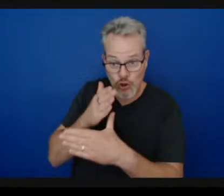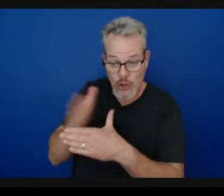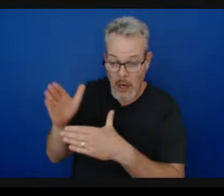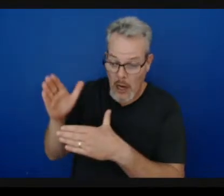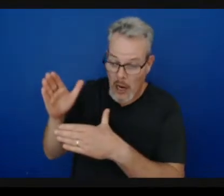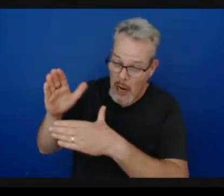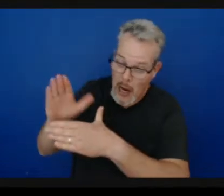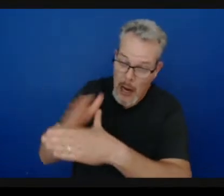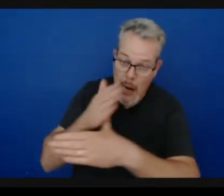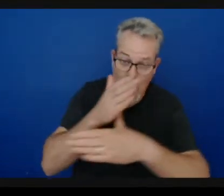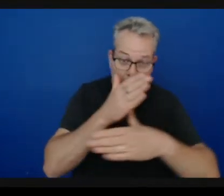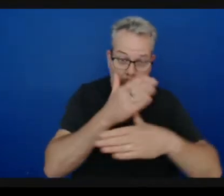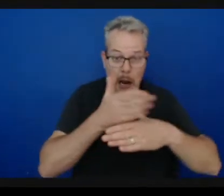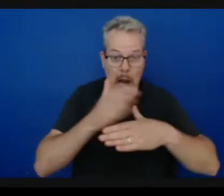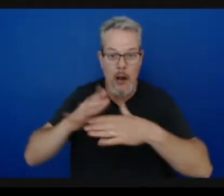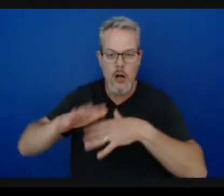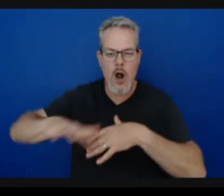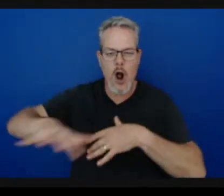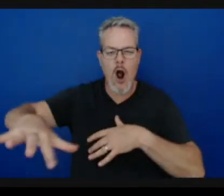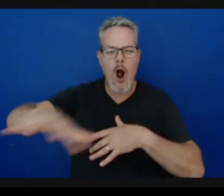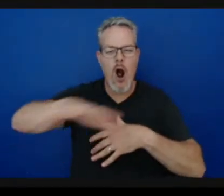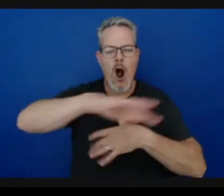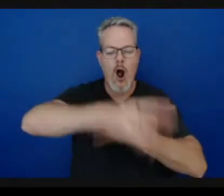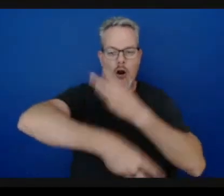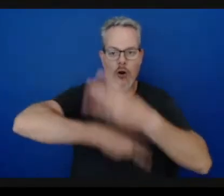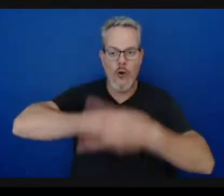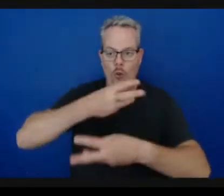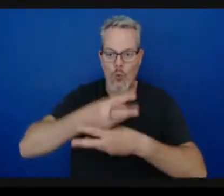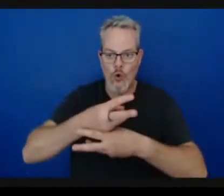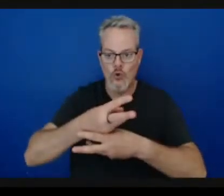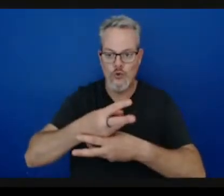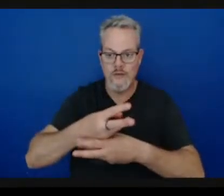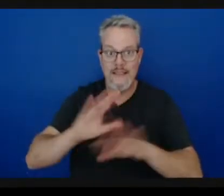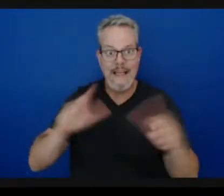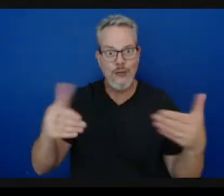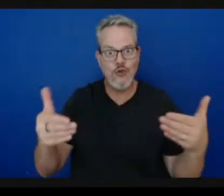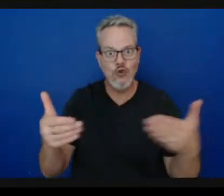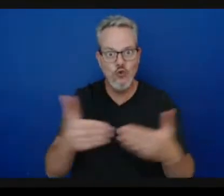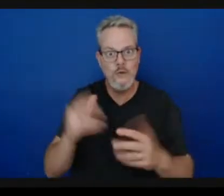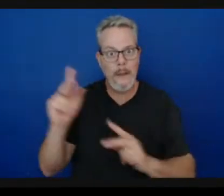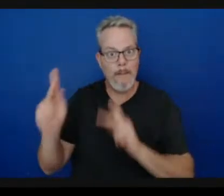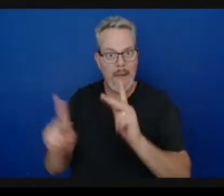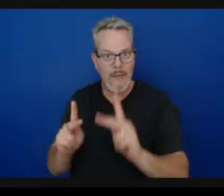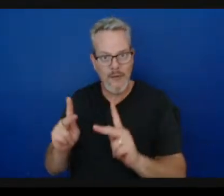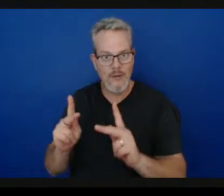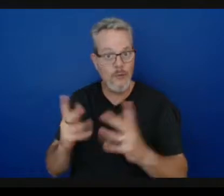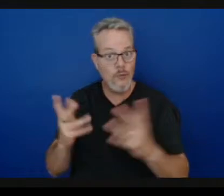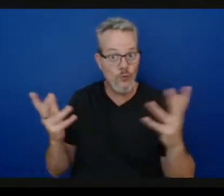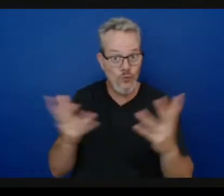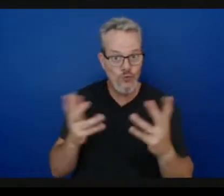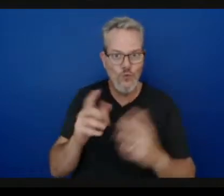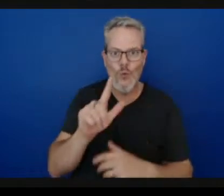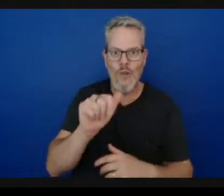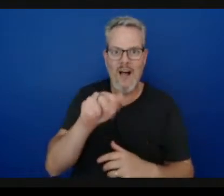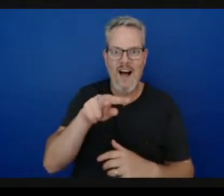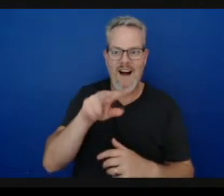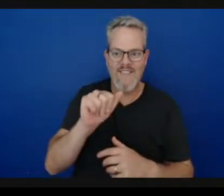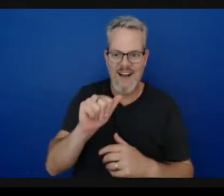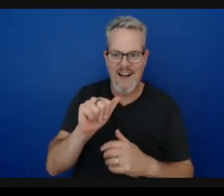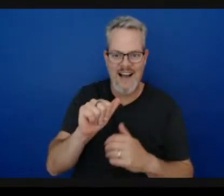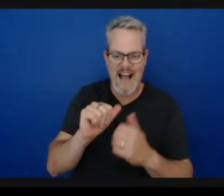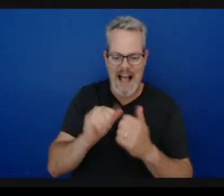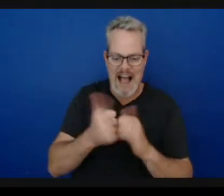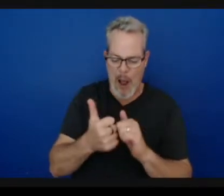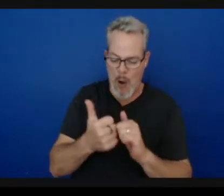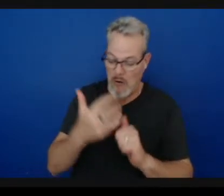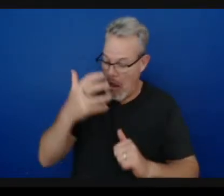the world at that point in time, right? So introducing lava to people, the dynamics of how it cools and how